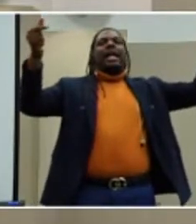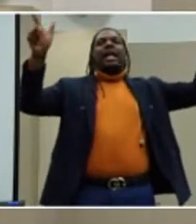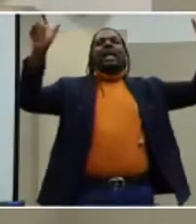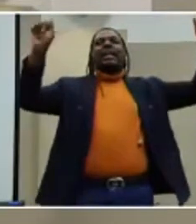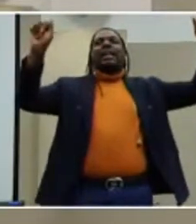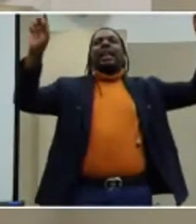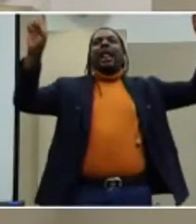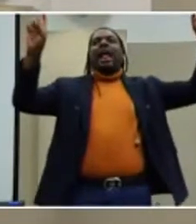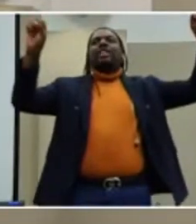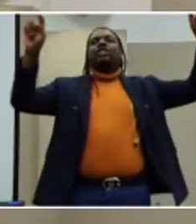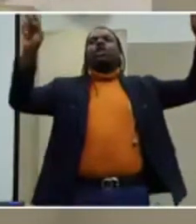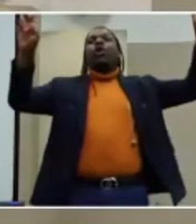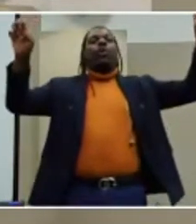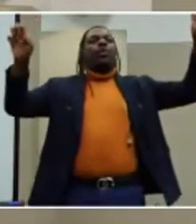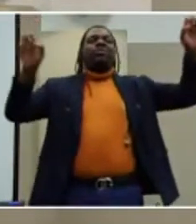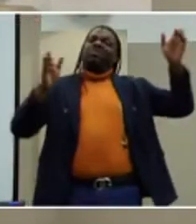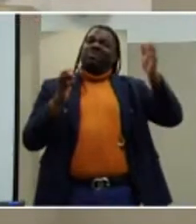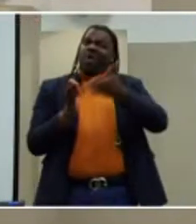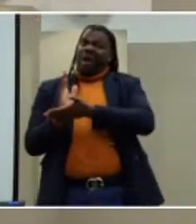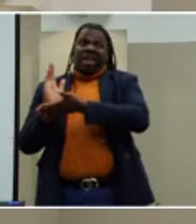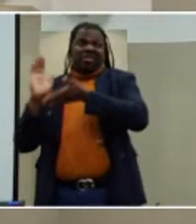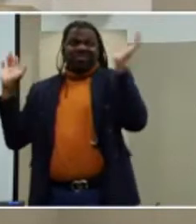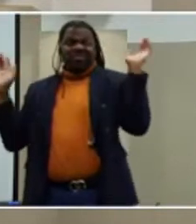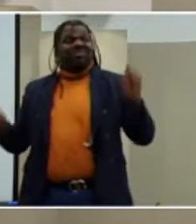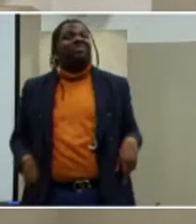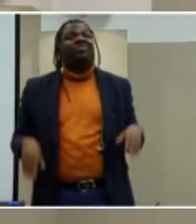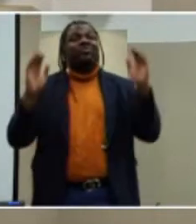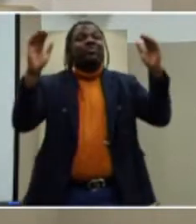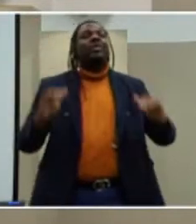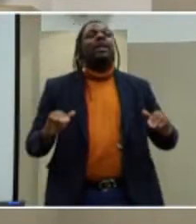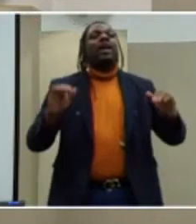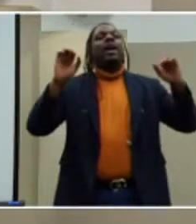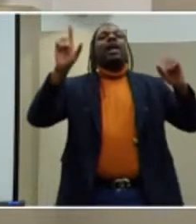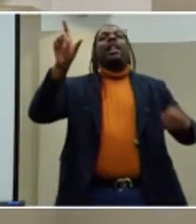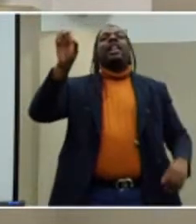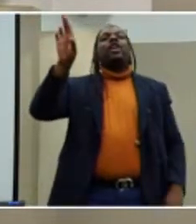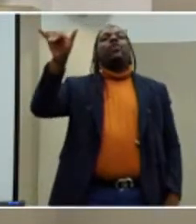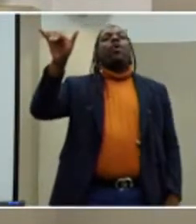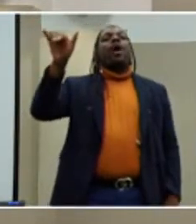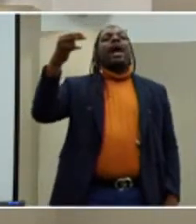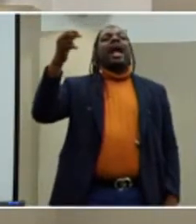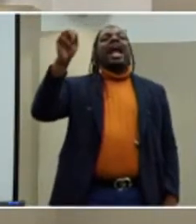All right. Mr. Leroy Hanson.